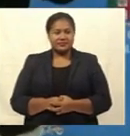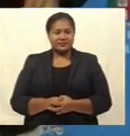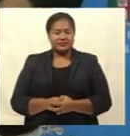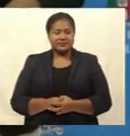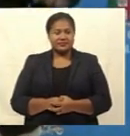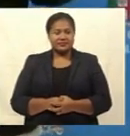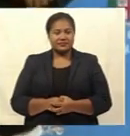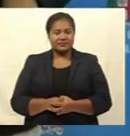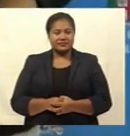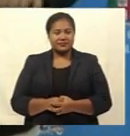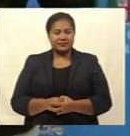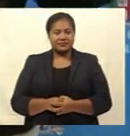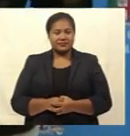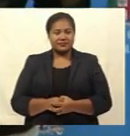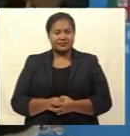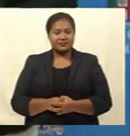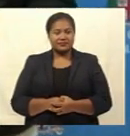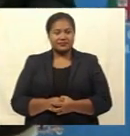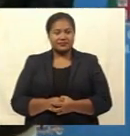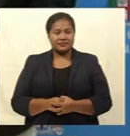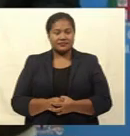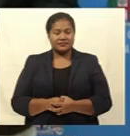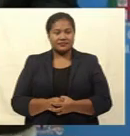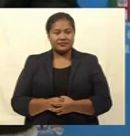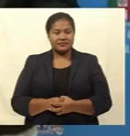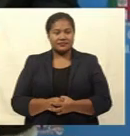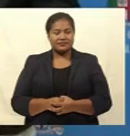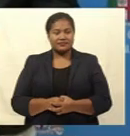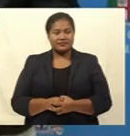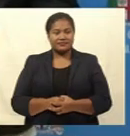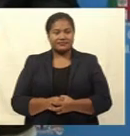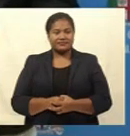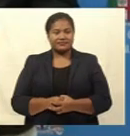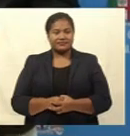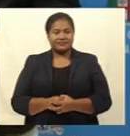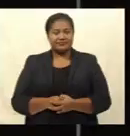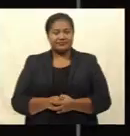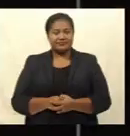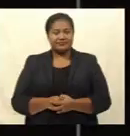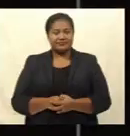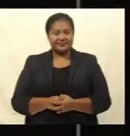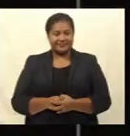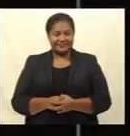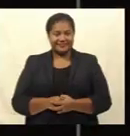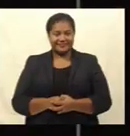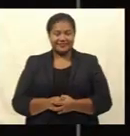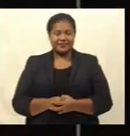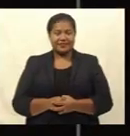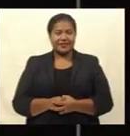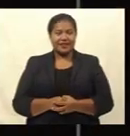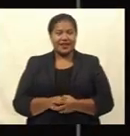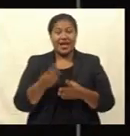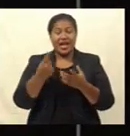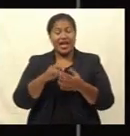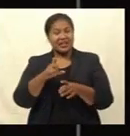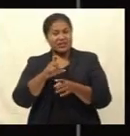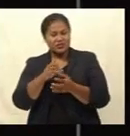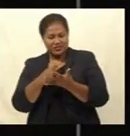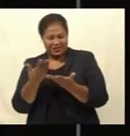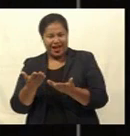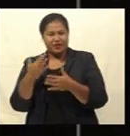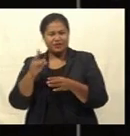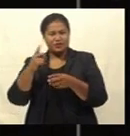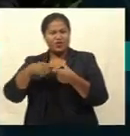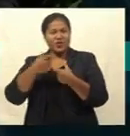cases as instances of community transmission until it is proven otherwise. And Christiana Uluwai joins